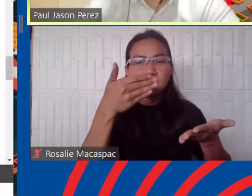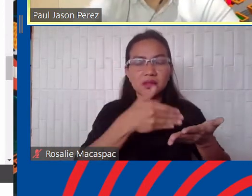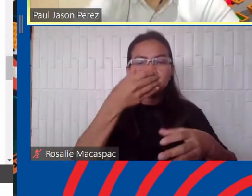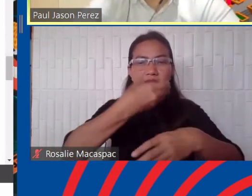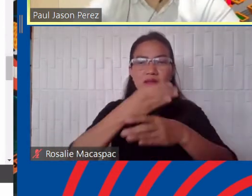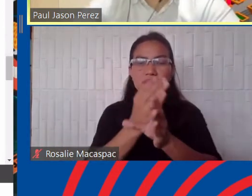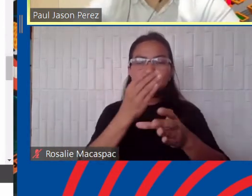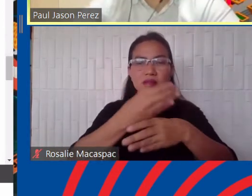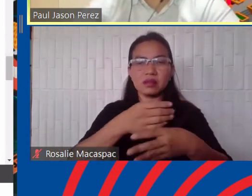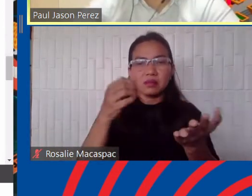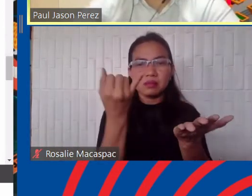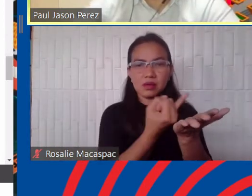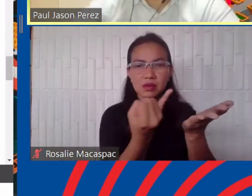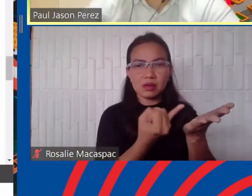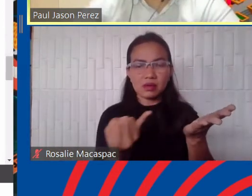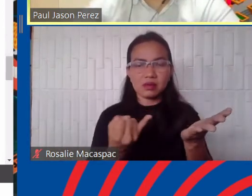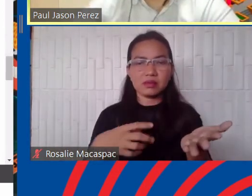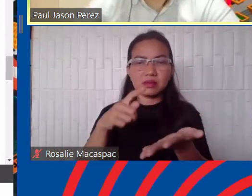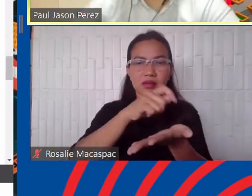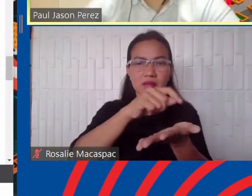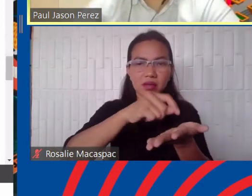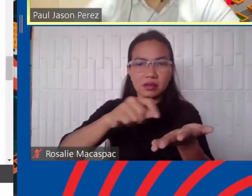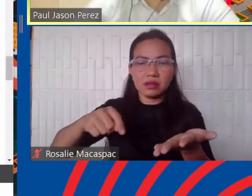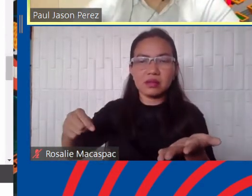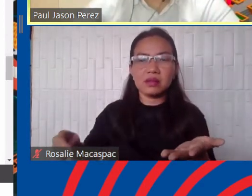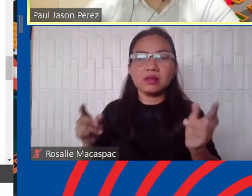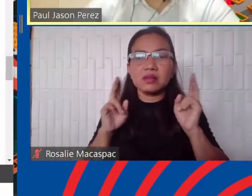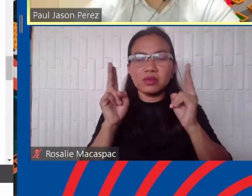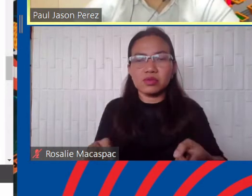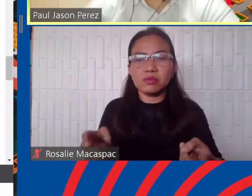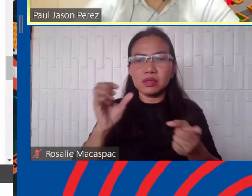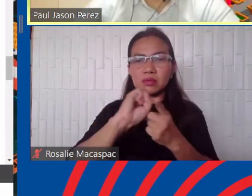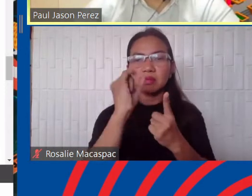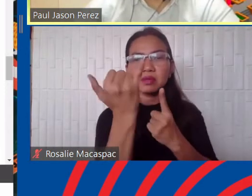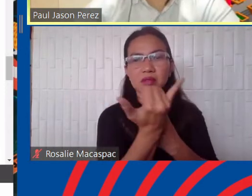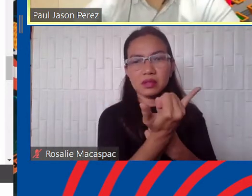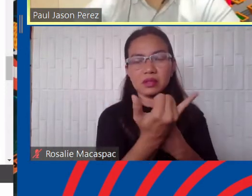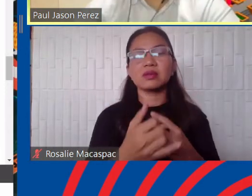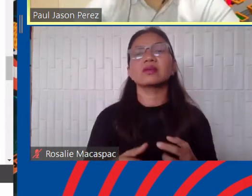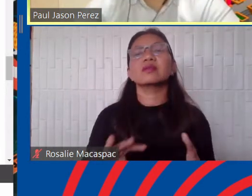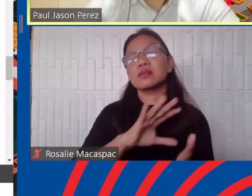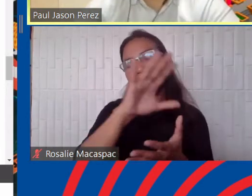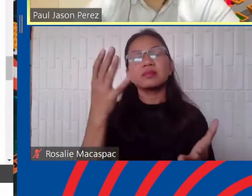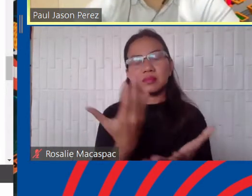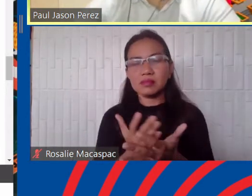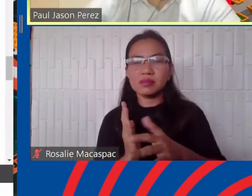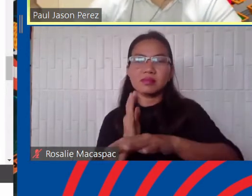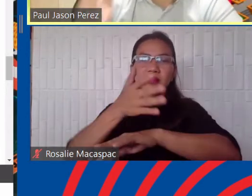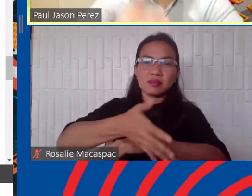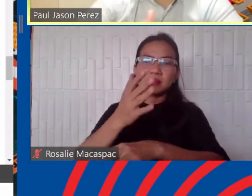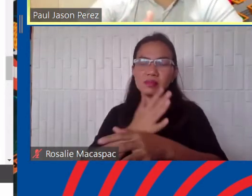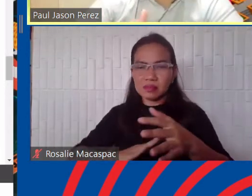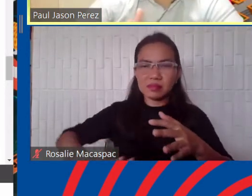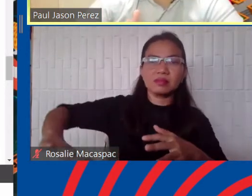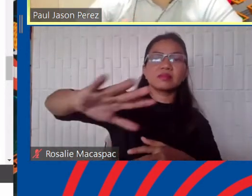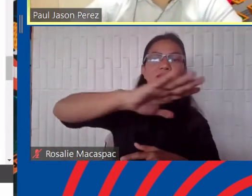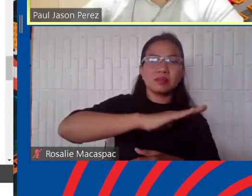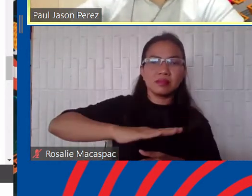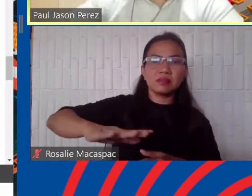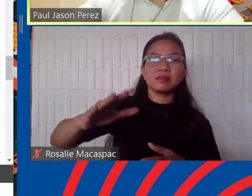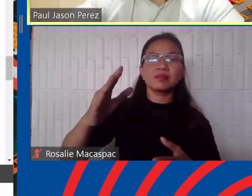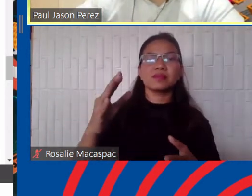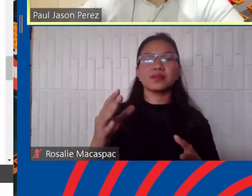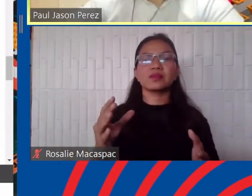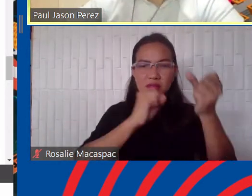and writing, studies in human society. So all across the spectrum, no, from the hard sciences to